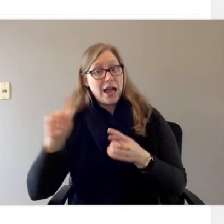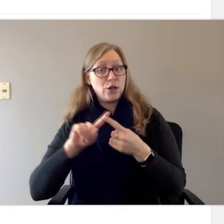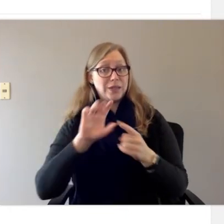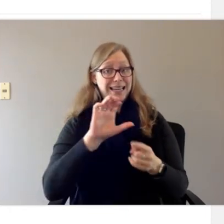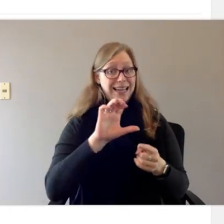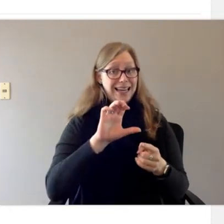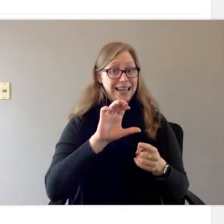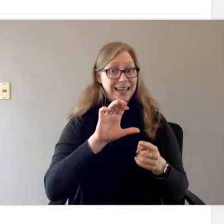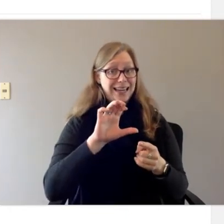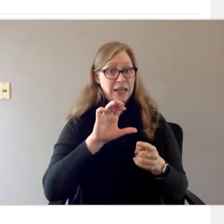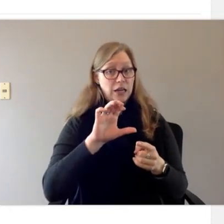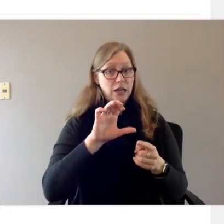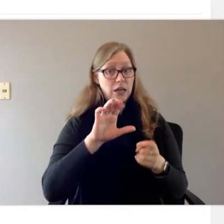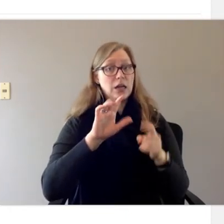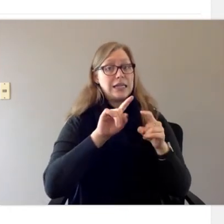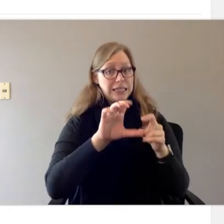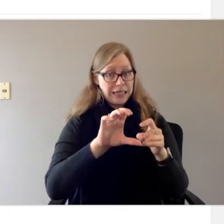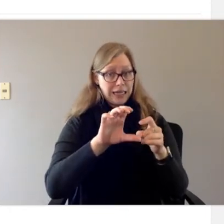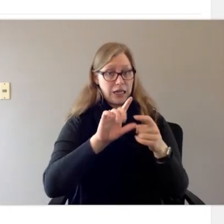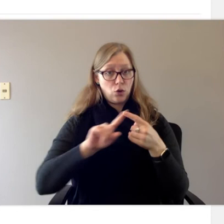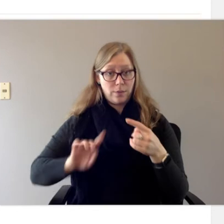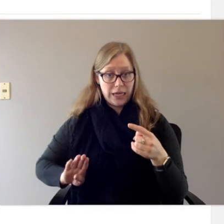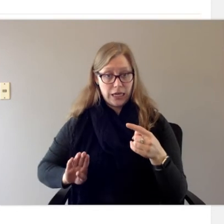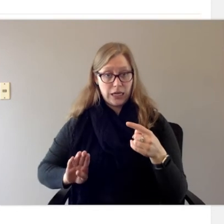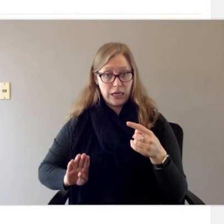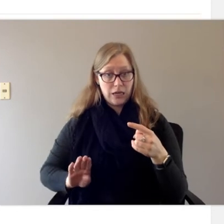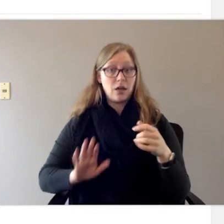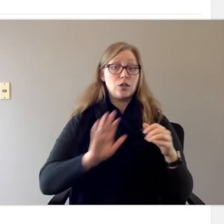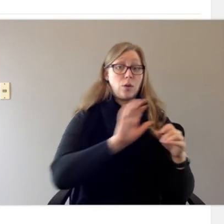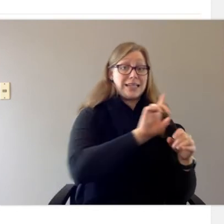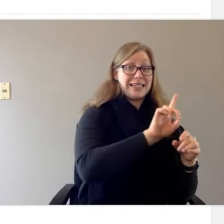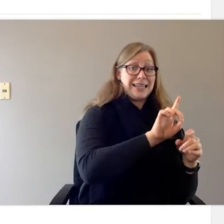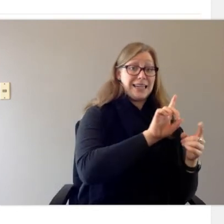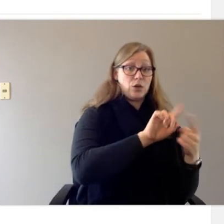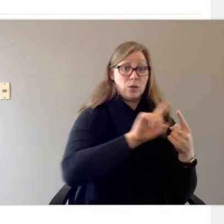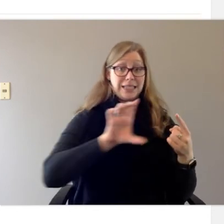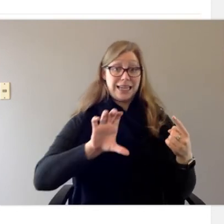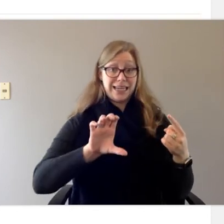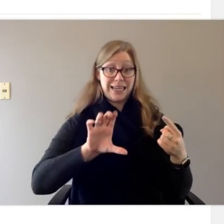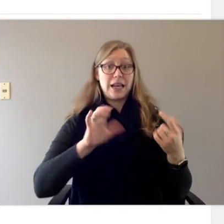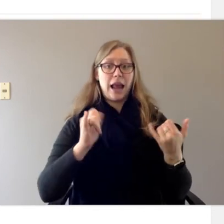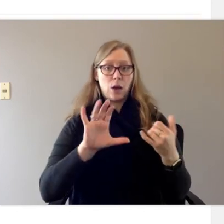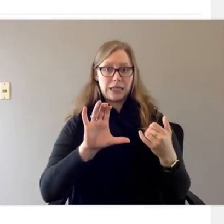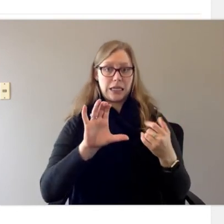So I went D to C. I'm going to go C to E. So here we're going to say, all right,